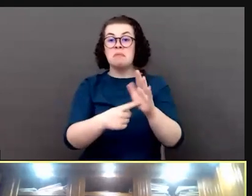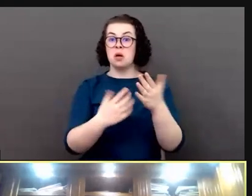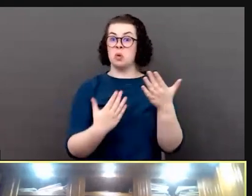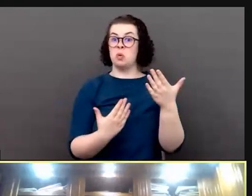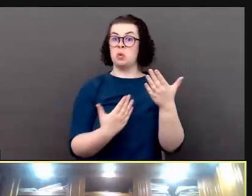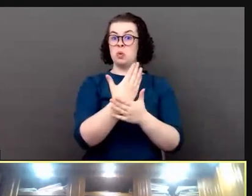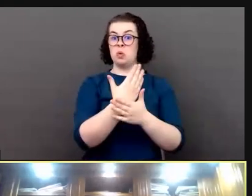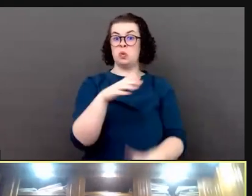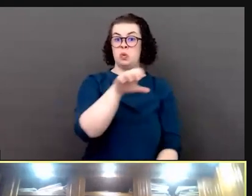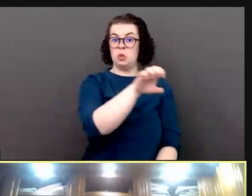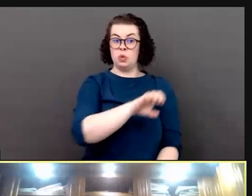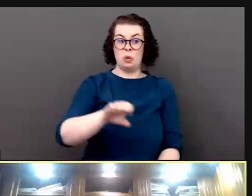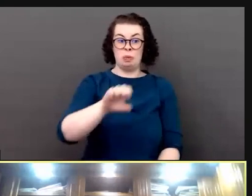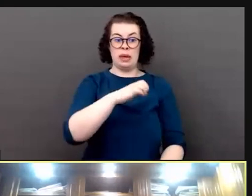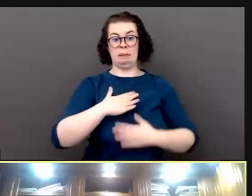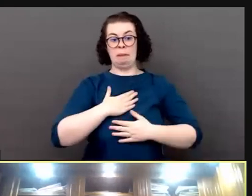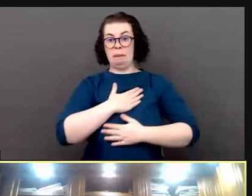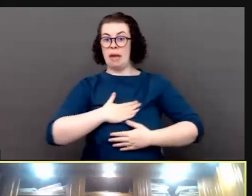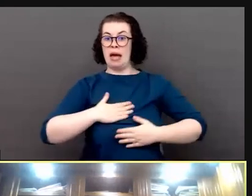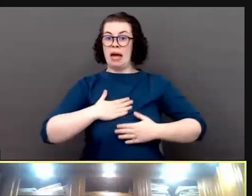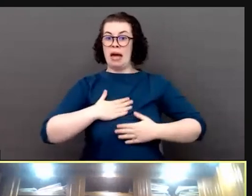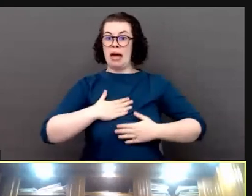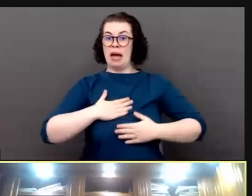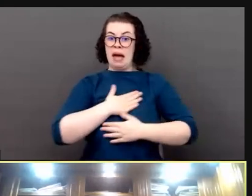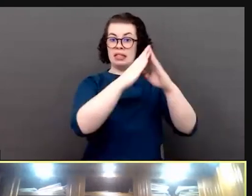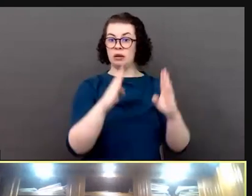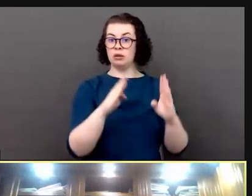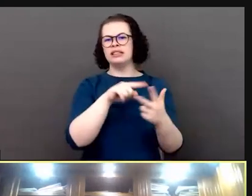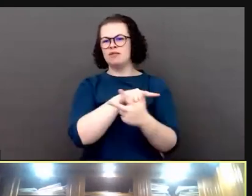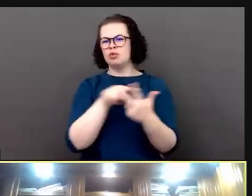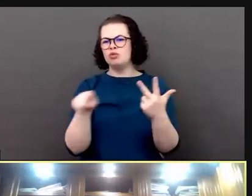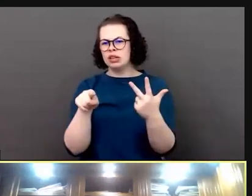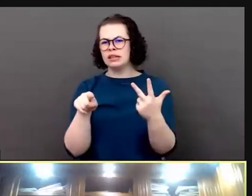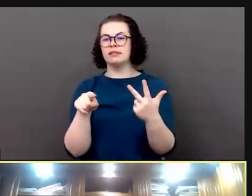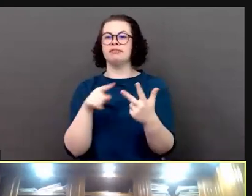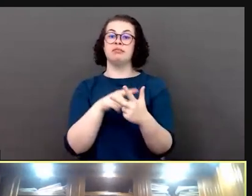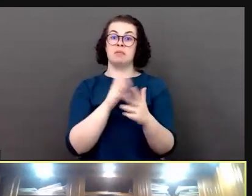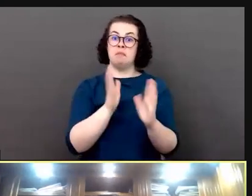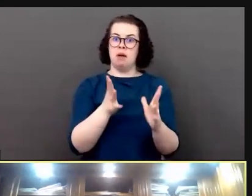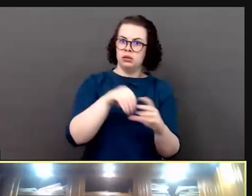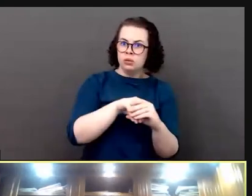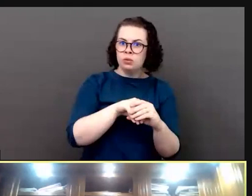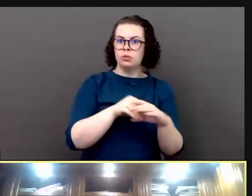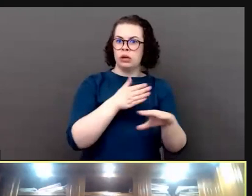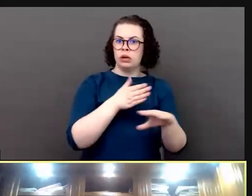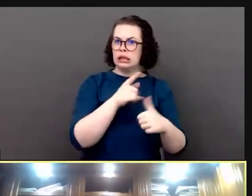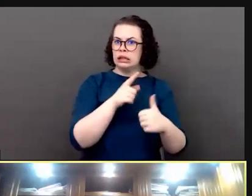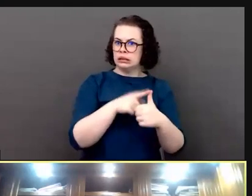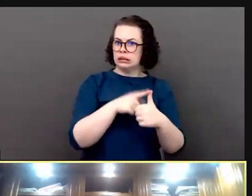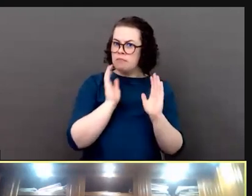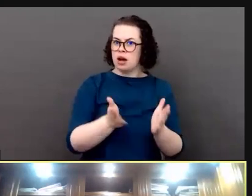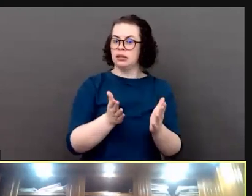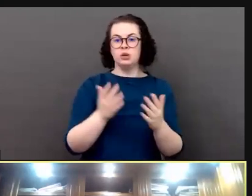that contains 3 main areas, one of them being inclusion and accessibility features there